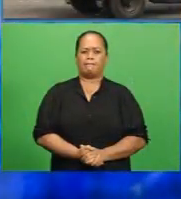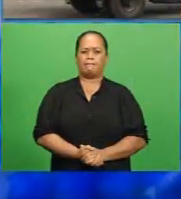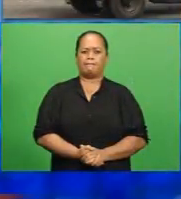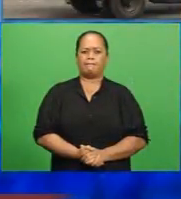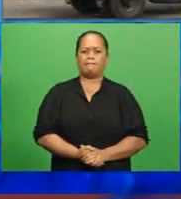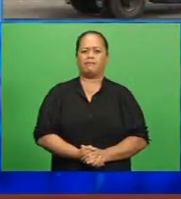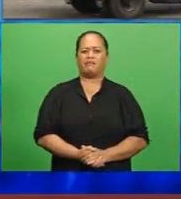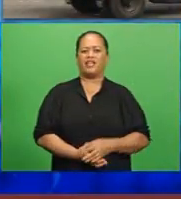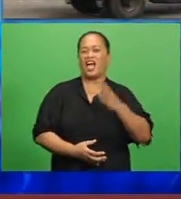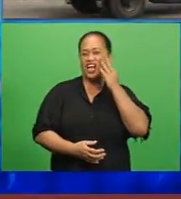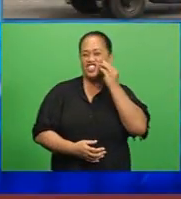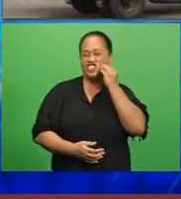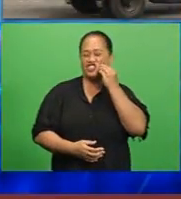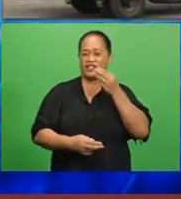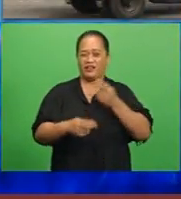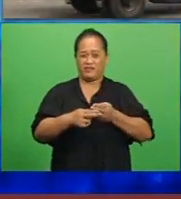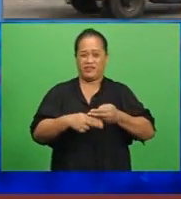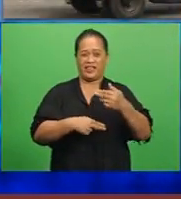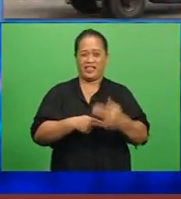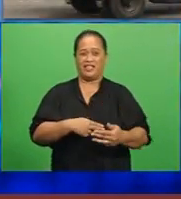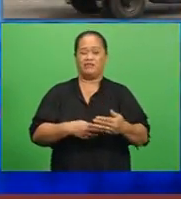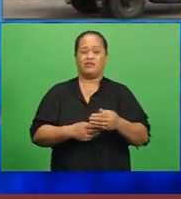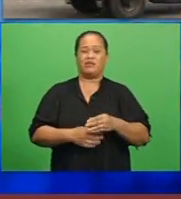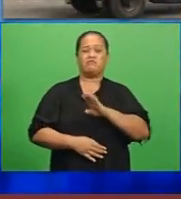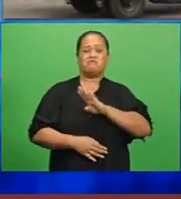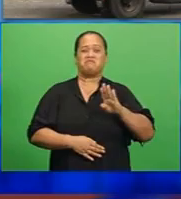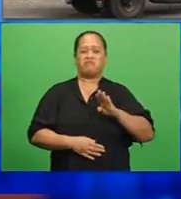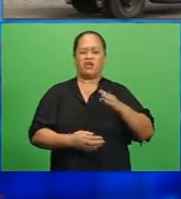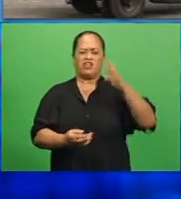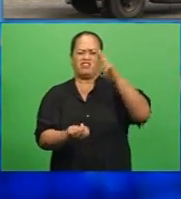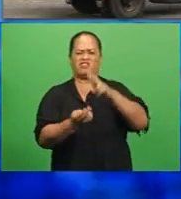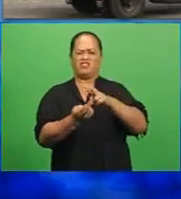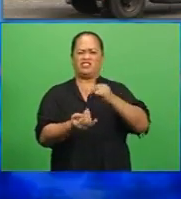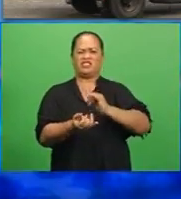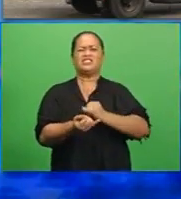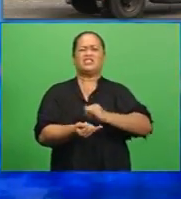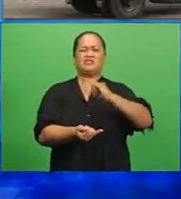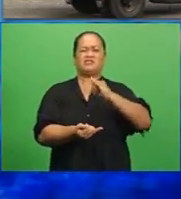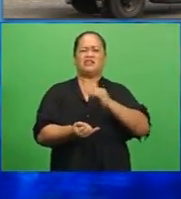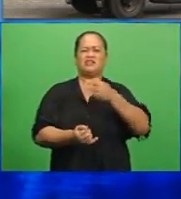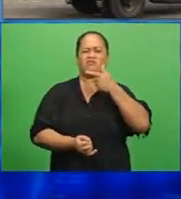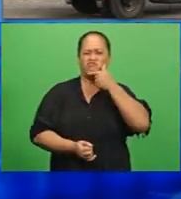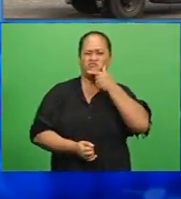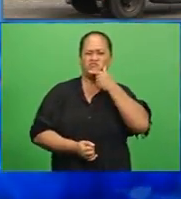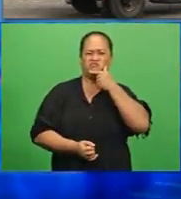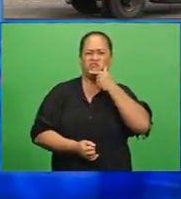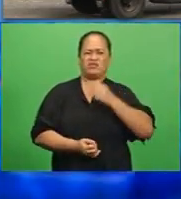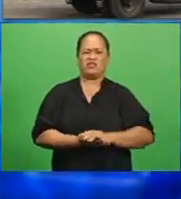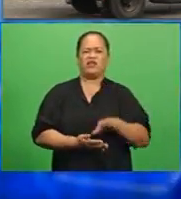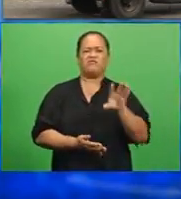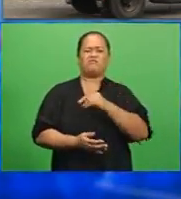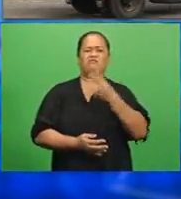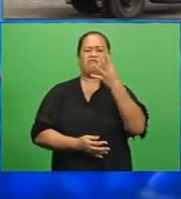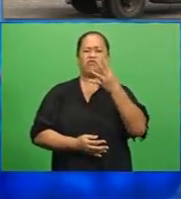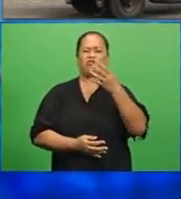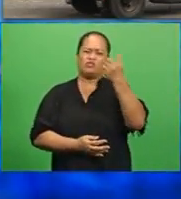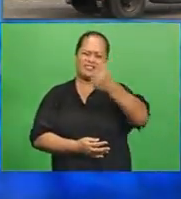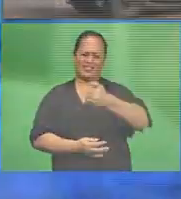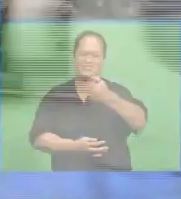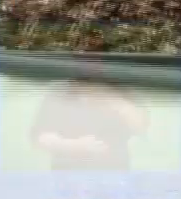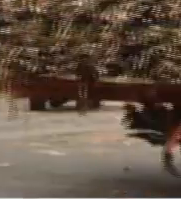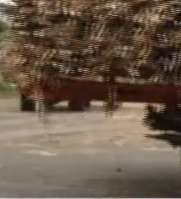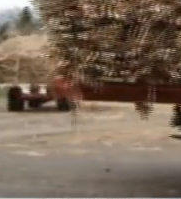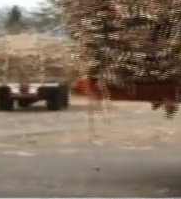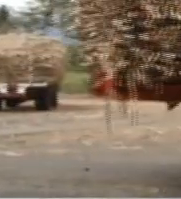The Sugarcane Growers Fund Board has reduced the interest rate for loan packages from 6 to 4% for this year alone.